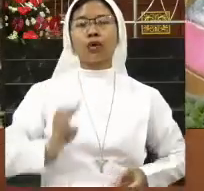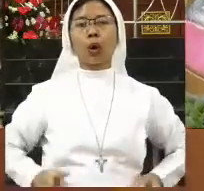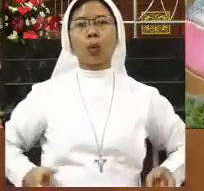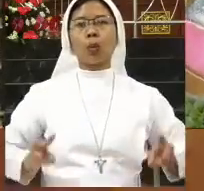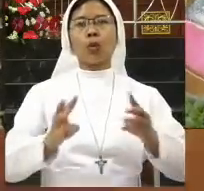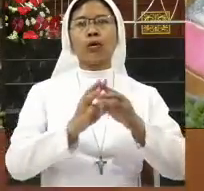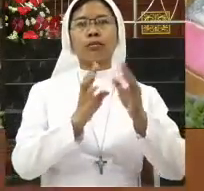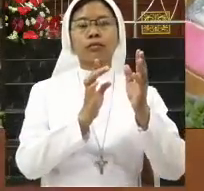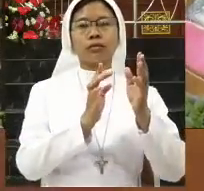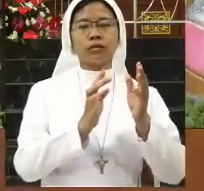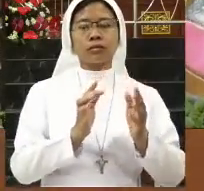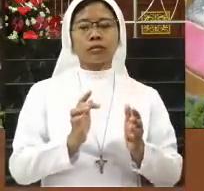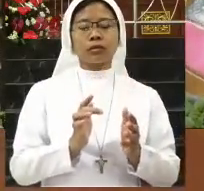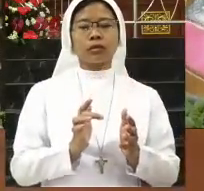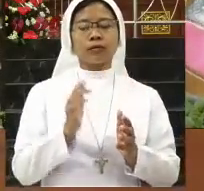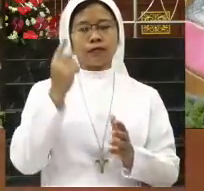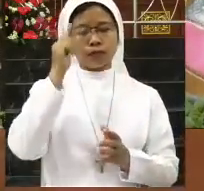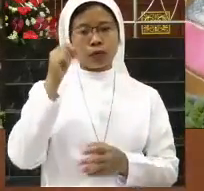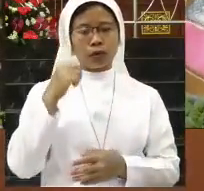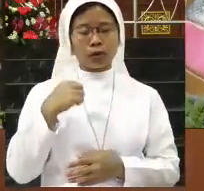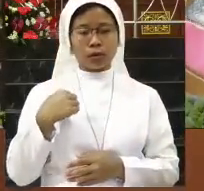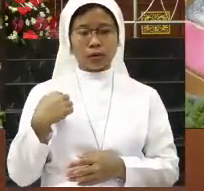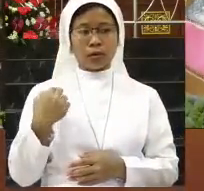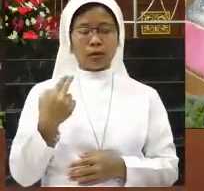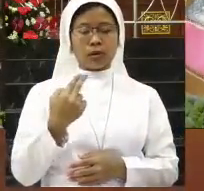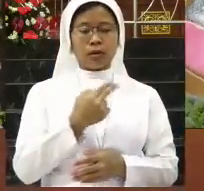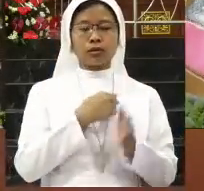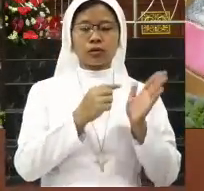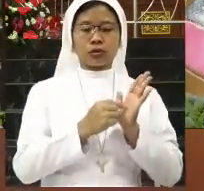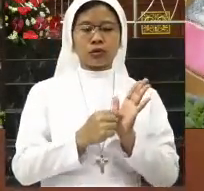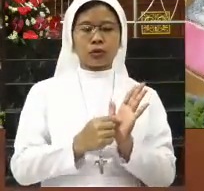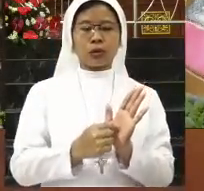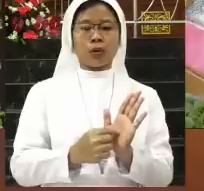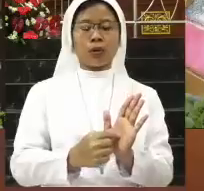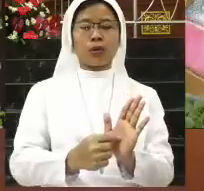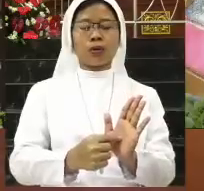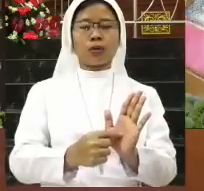benedictum fructum ventris tui,